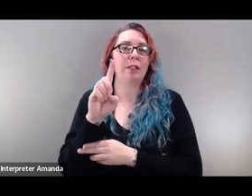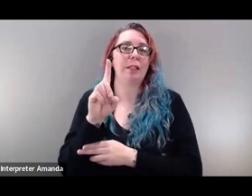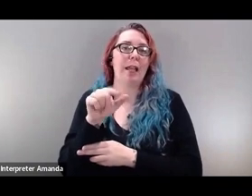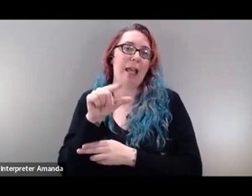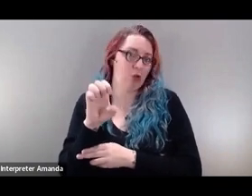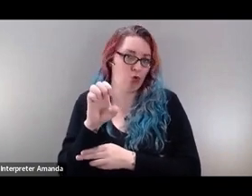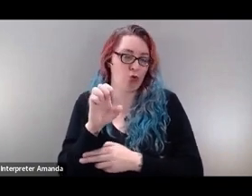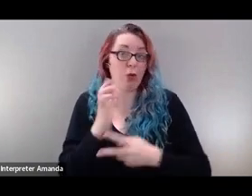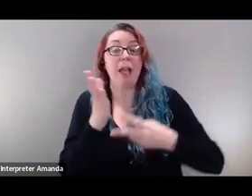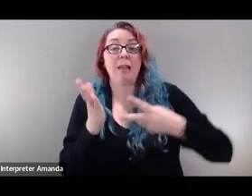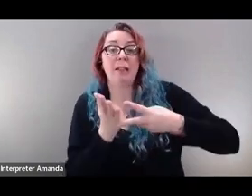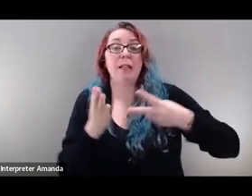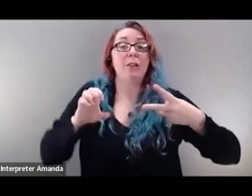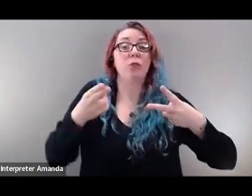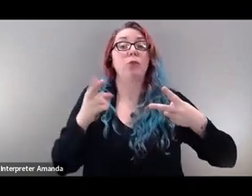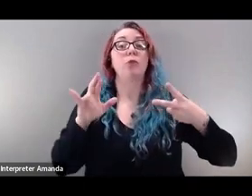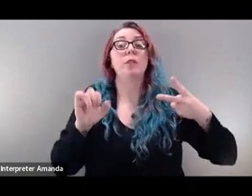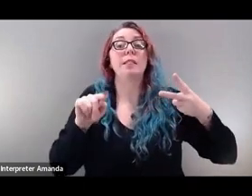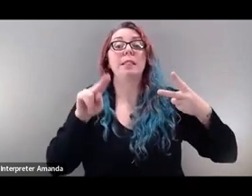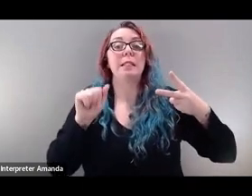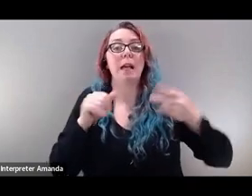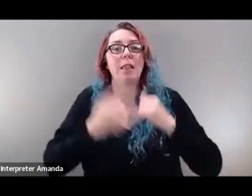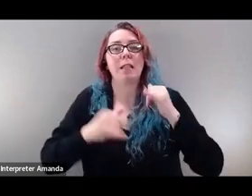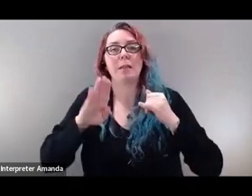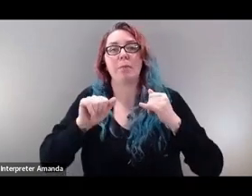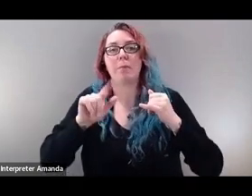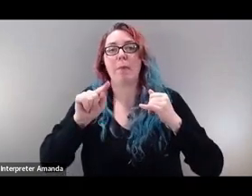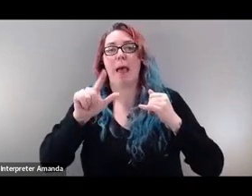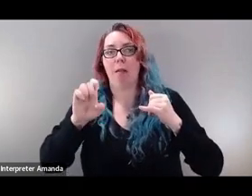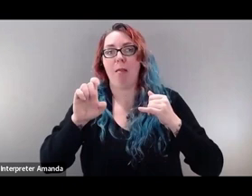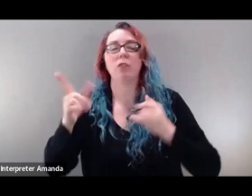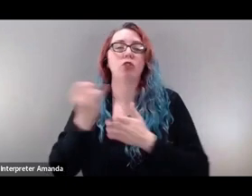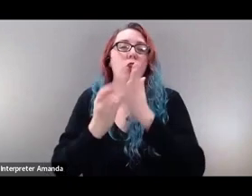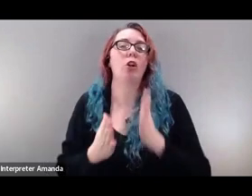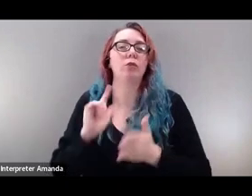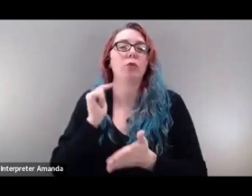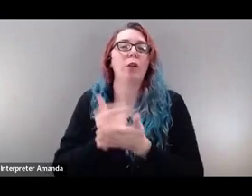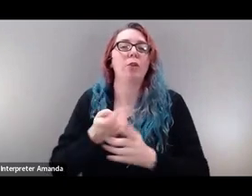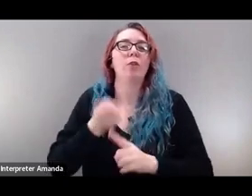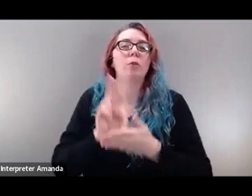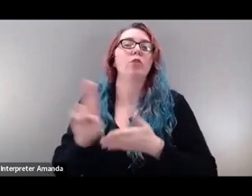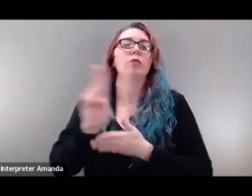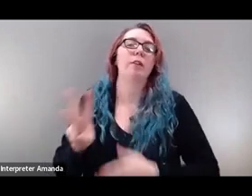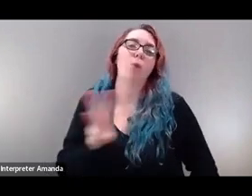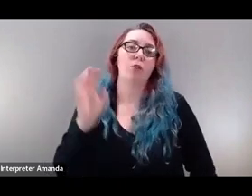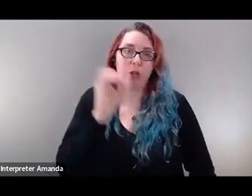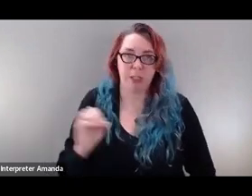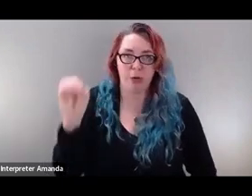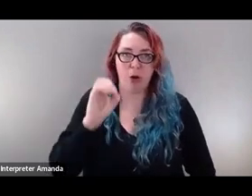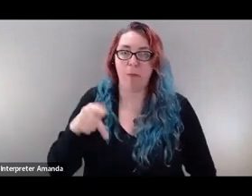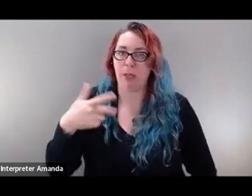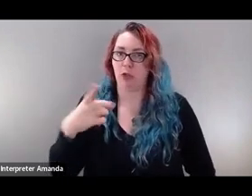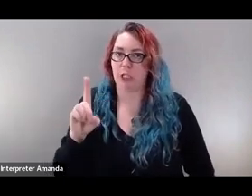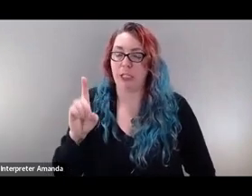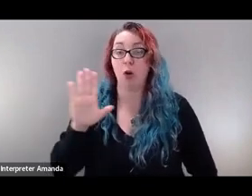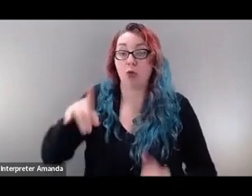is Christina Battle. Christina is an artist who graduated with a PhD from the University of Western Ontario. Her research and